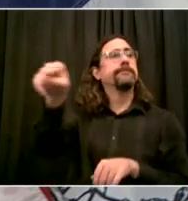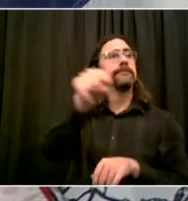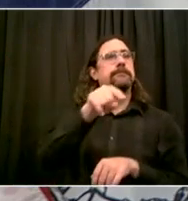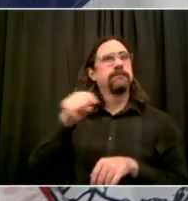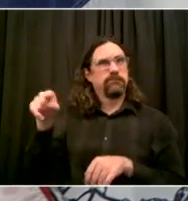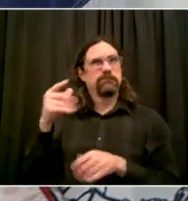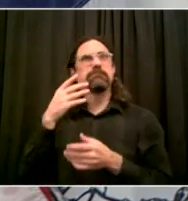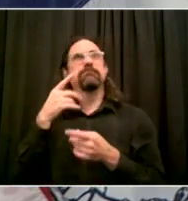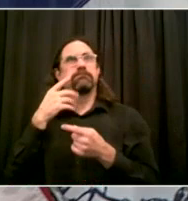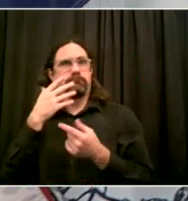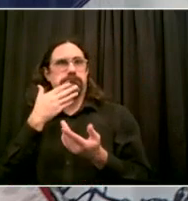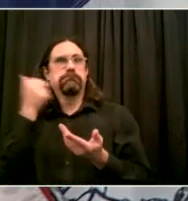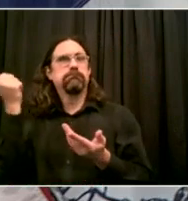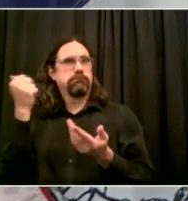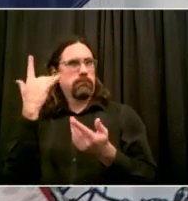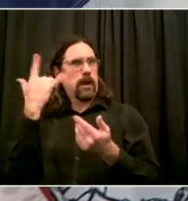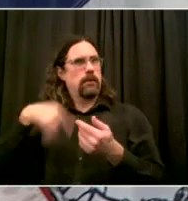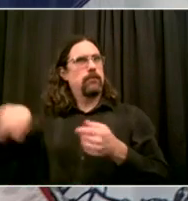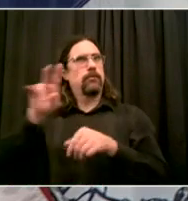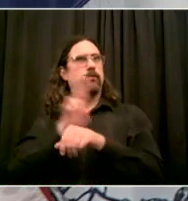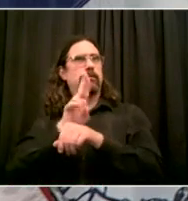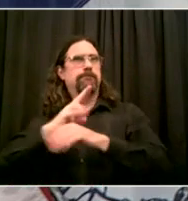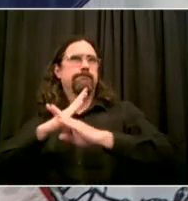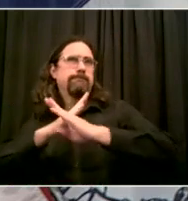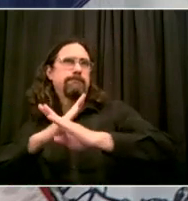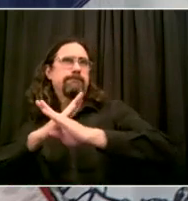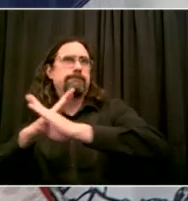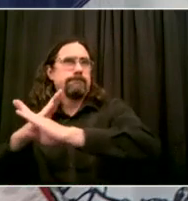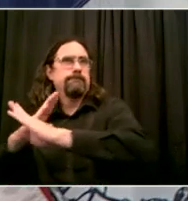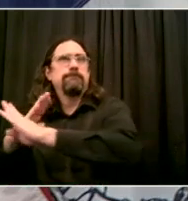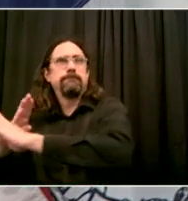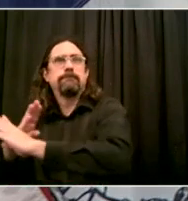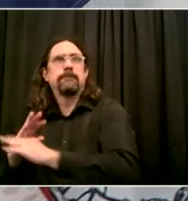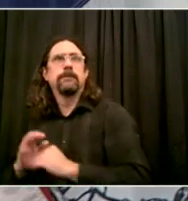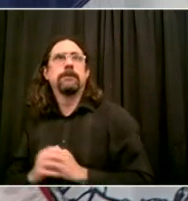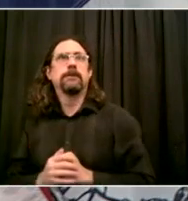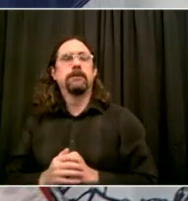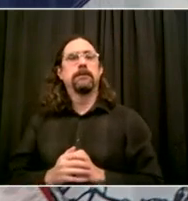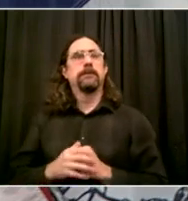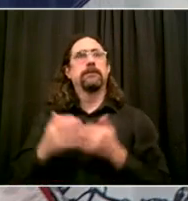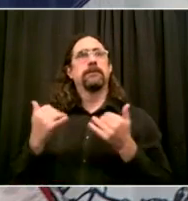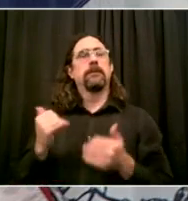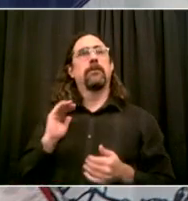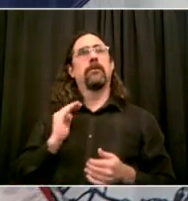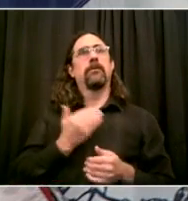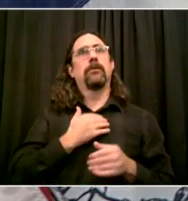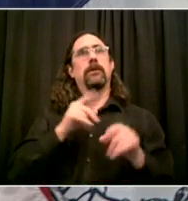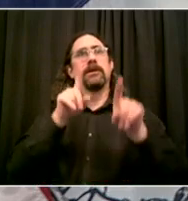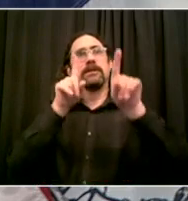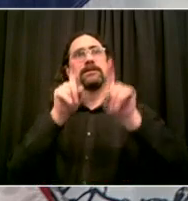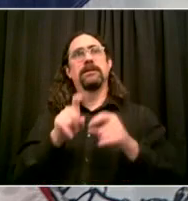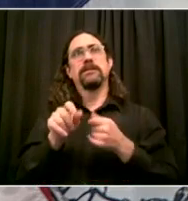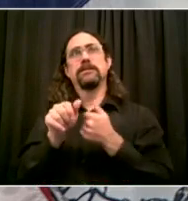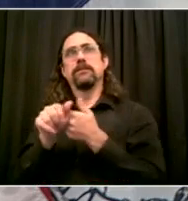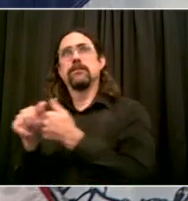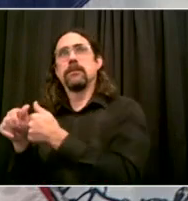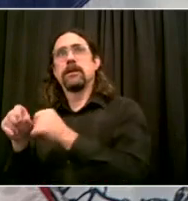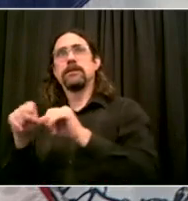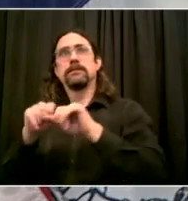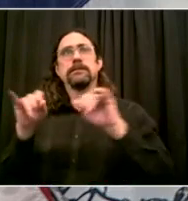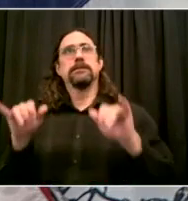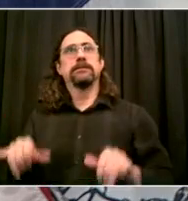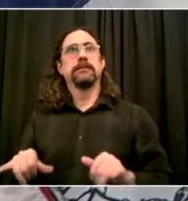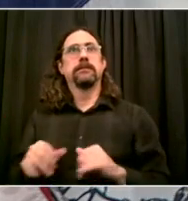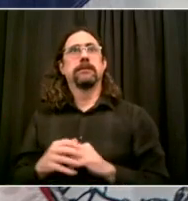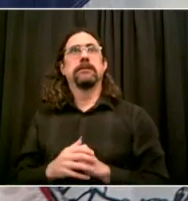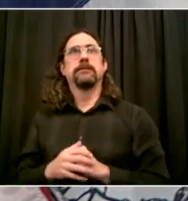community spread, and clearly some of it related to what's happening around the country and travel, but something broader than that as well. That's